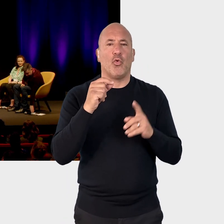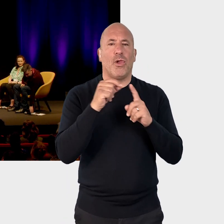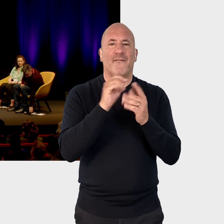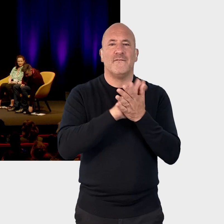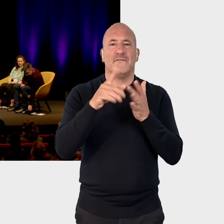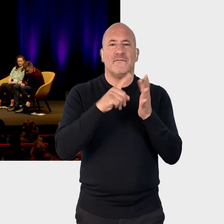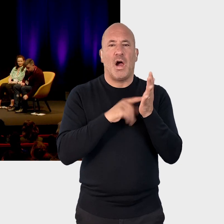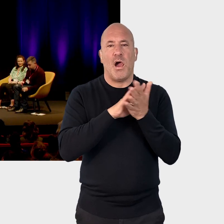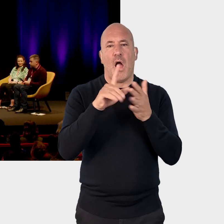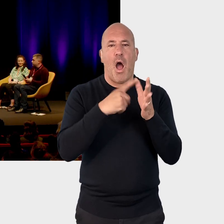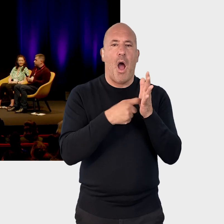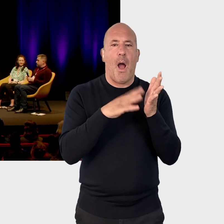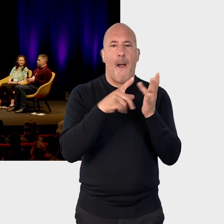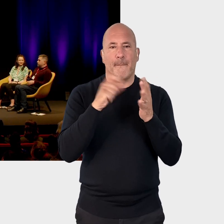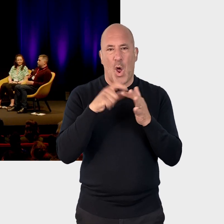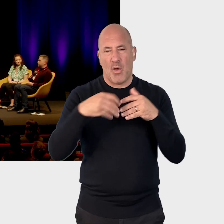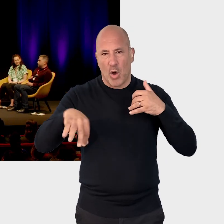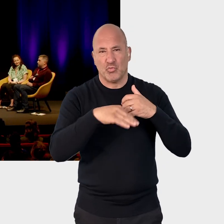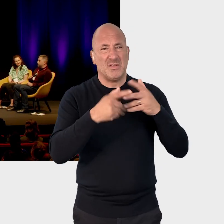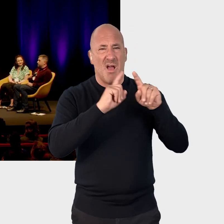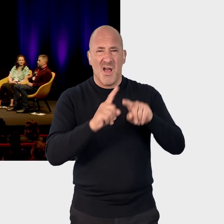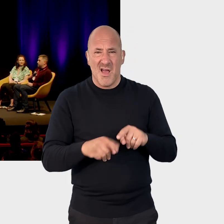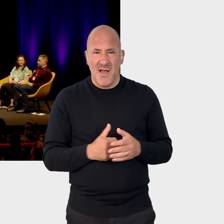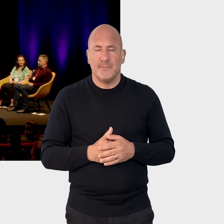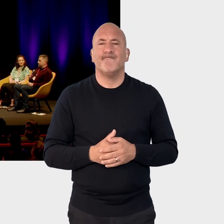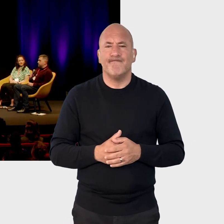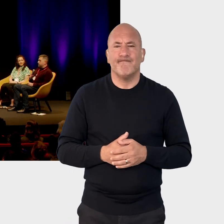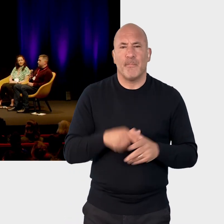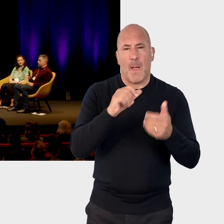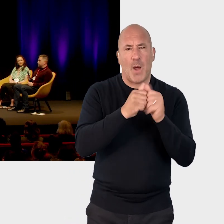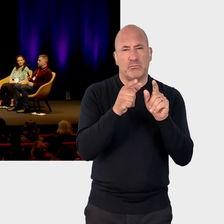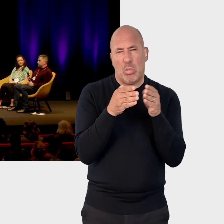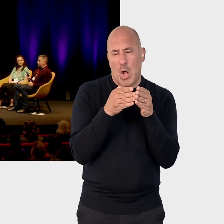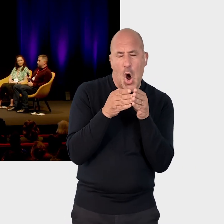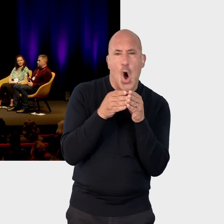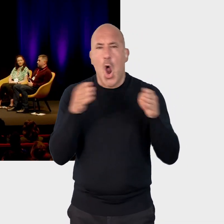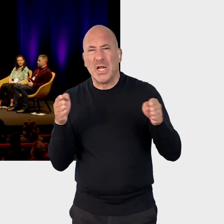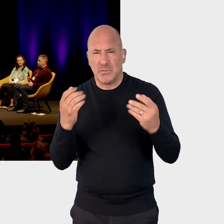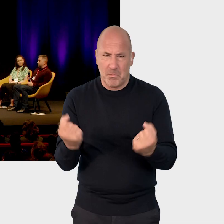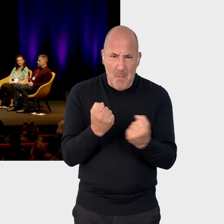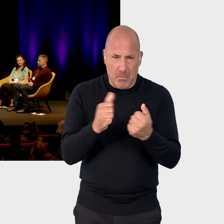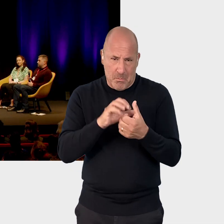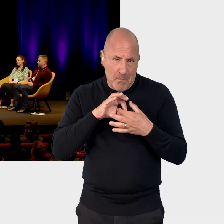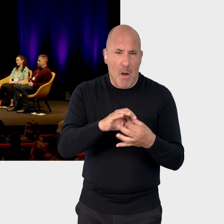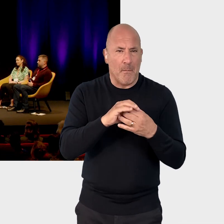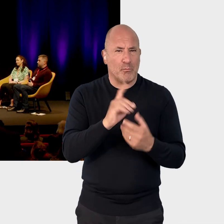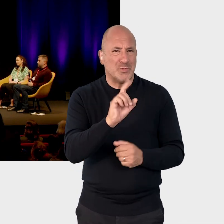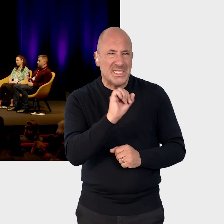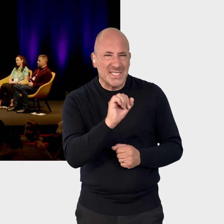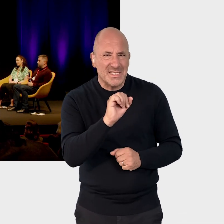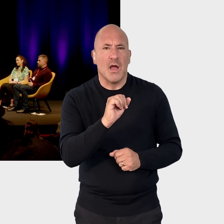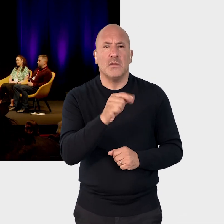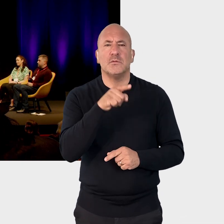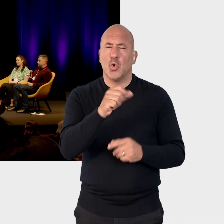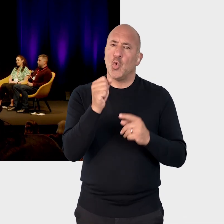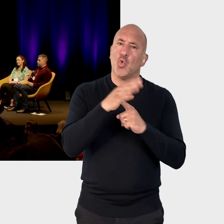about a number of partnerships you've got with the Liverpool Phil and others. And what's the